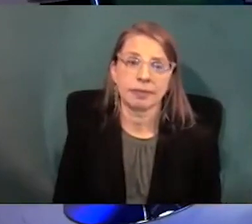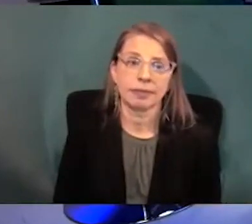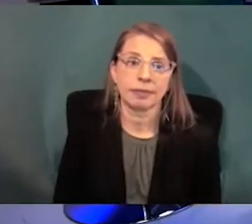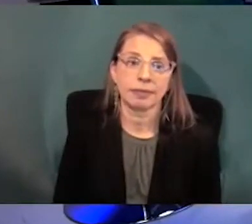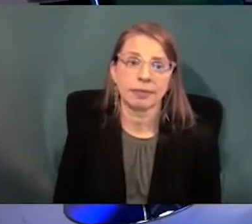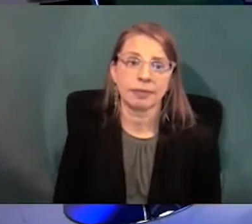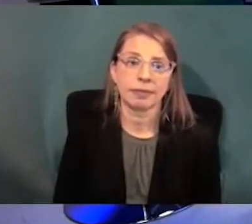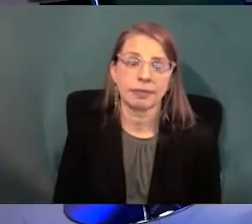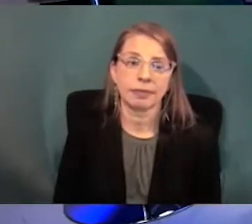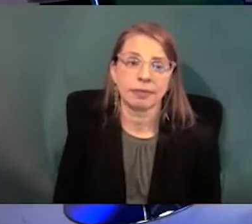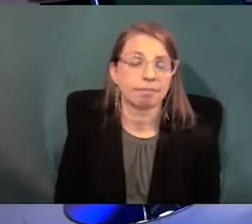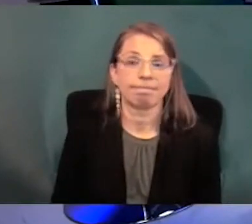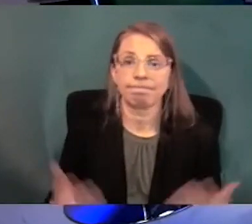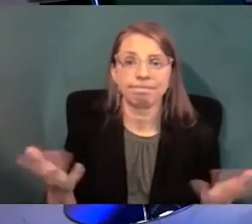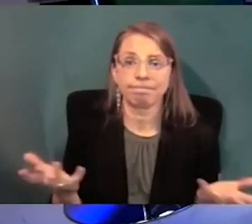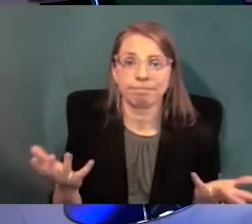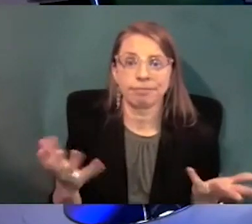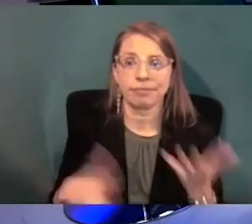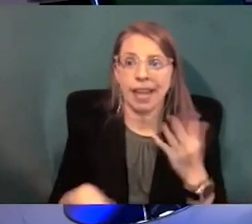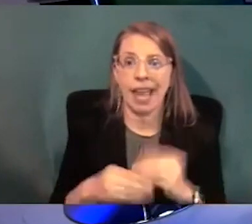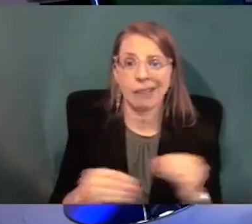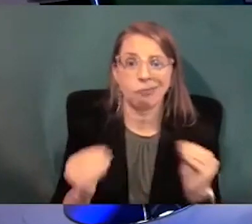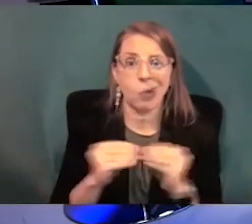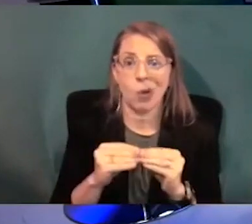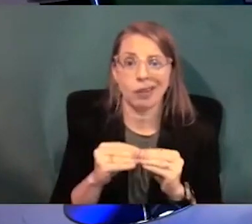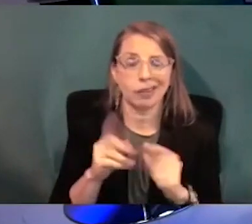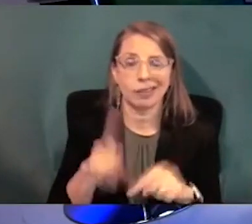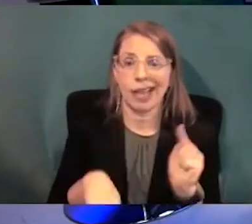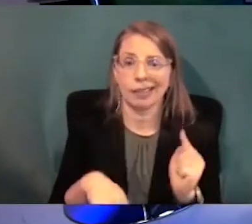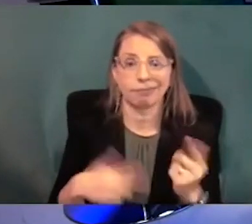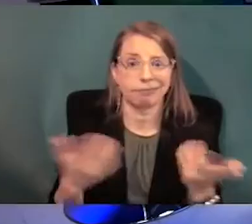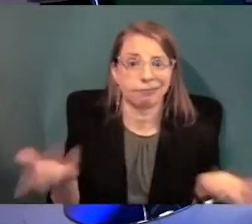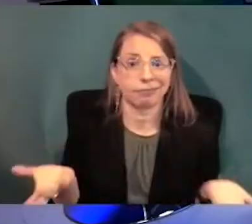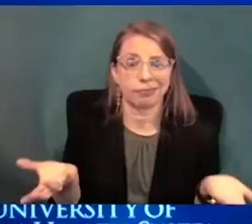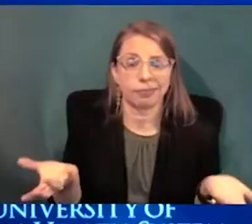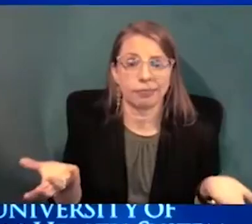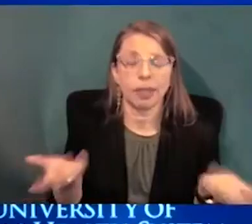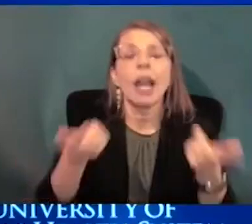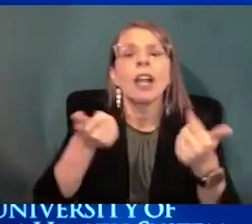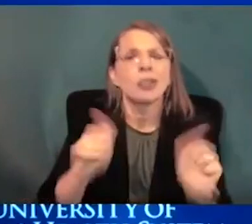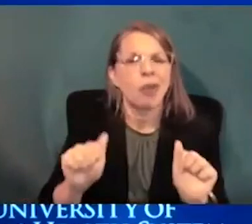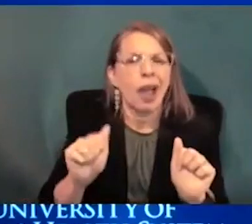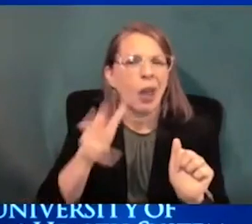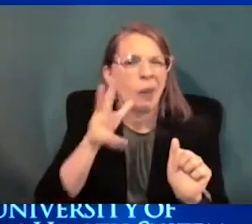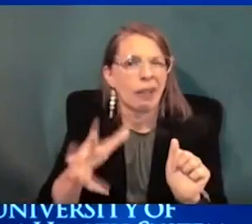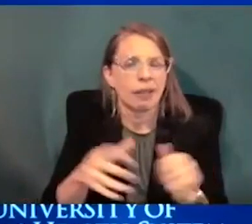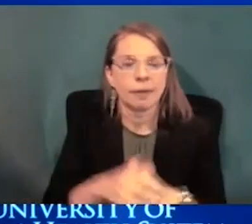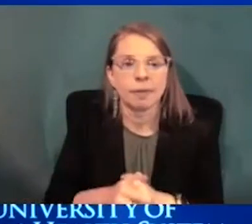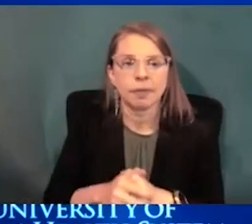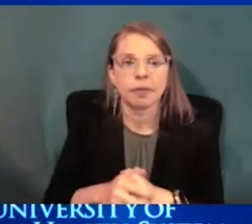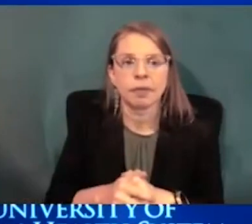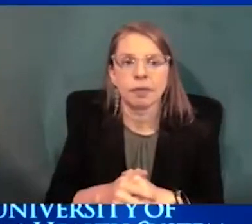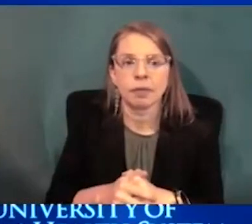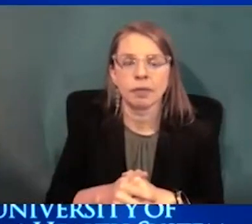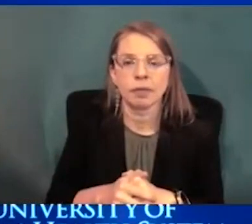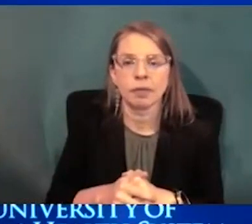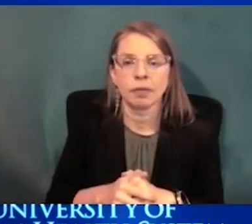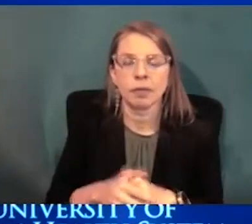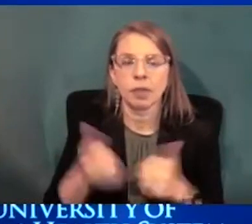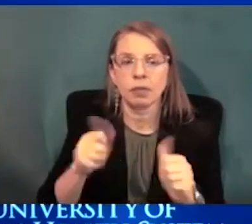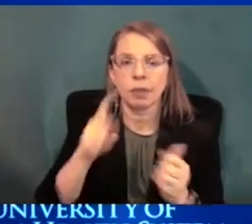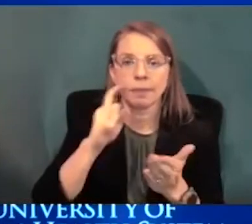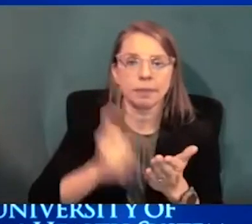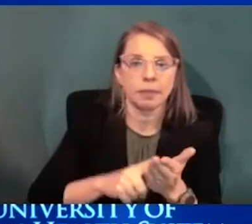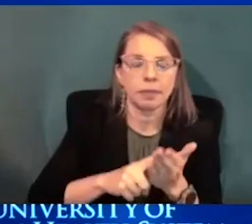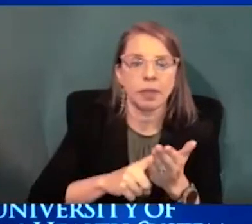I don't know that I can add anything to these two outstanding folks today, but I do want to try this one. When you try to distinguish between truth and lies, ask